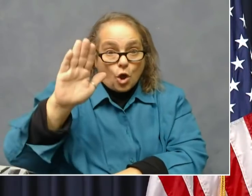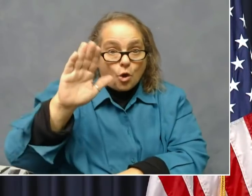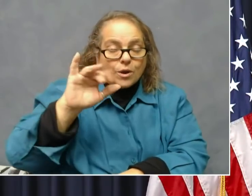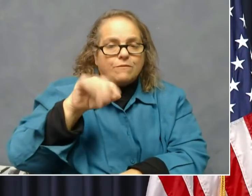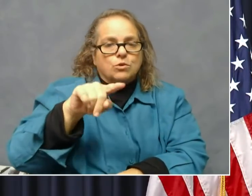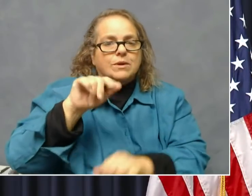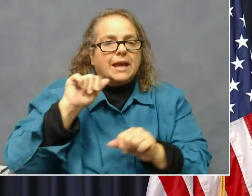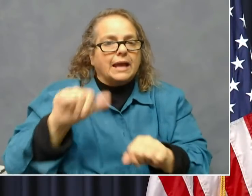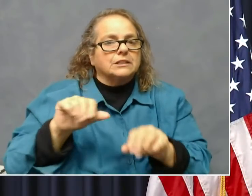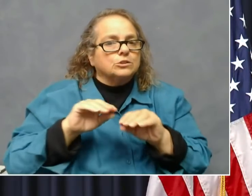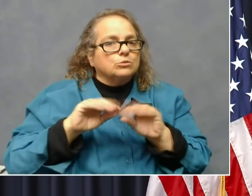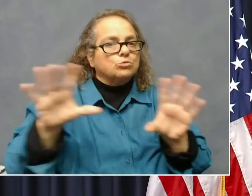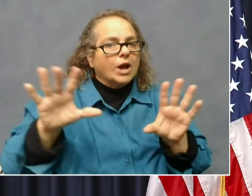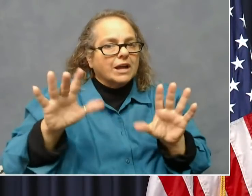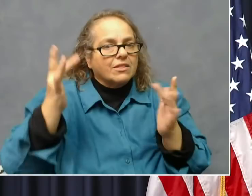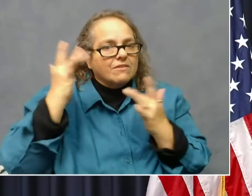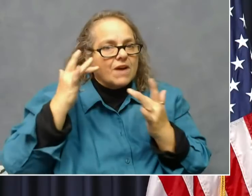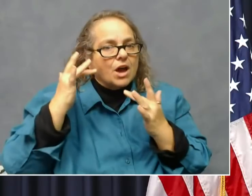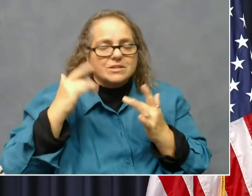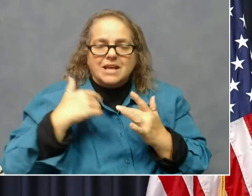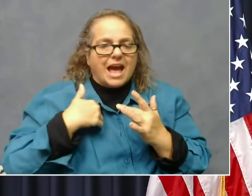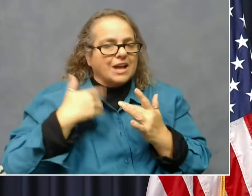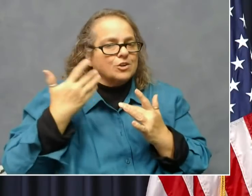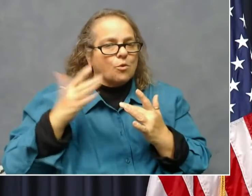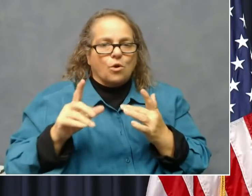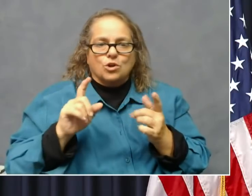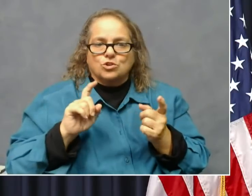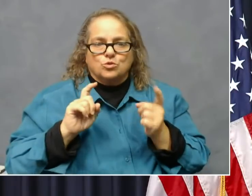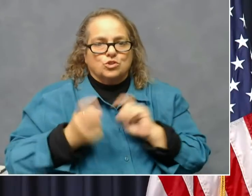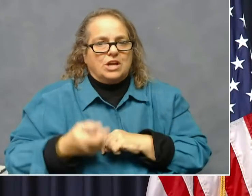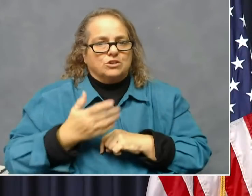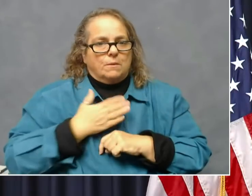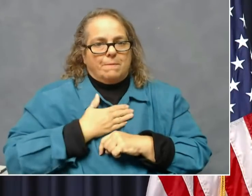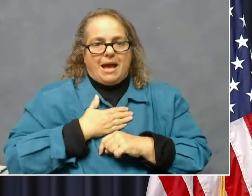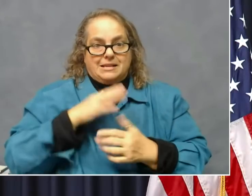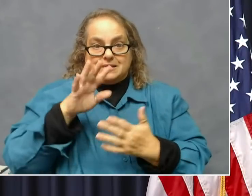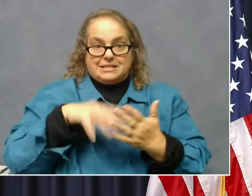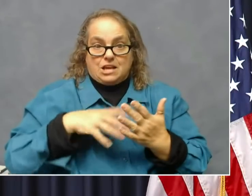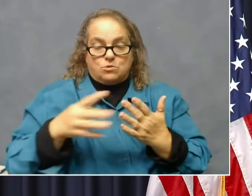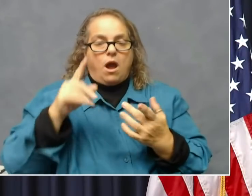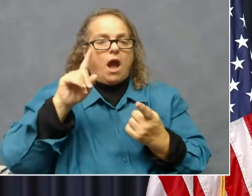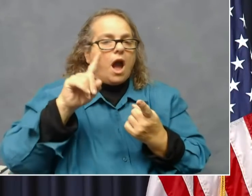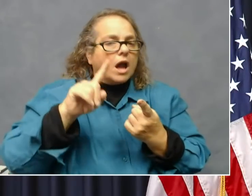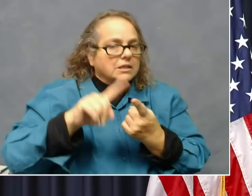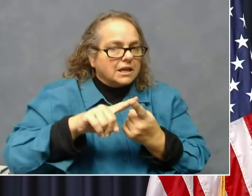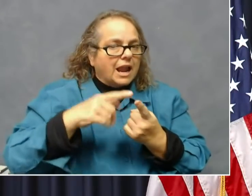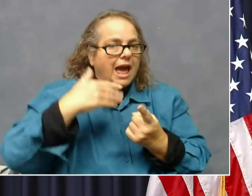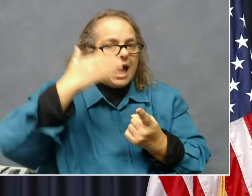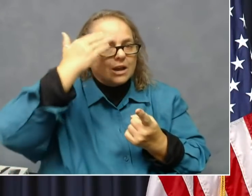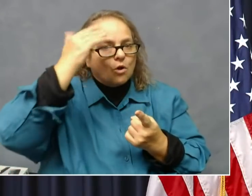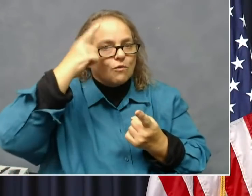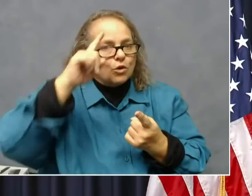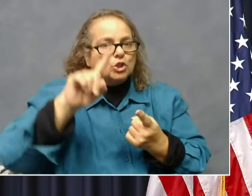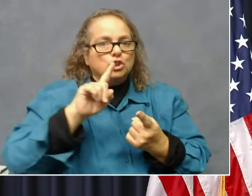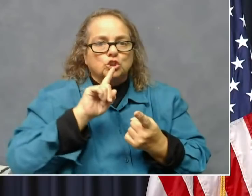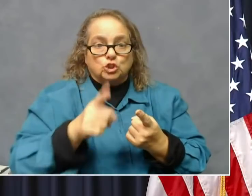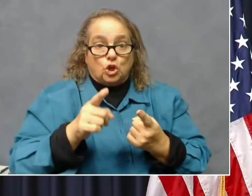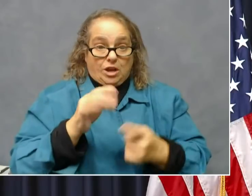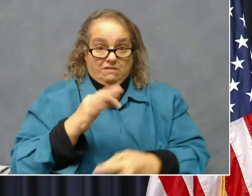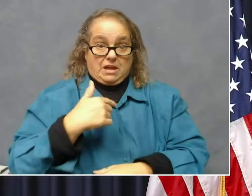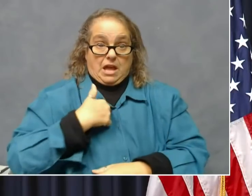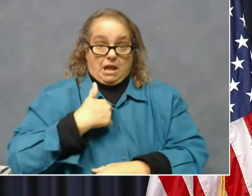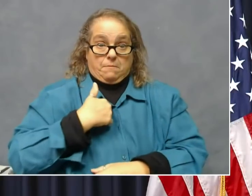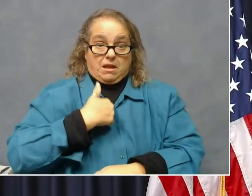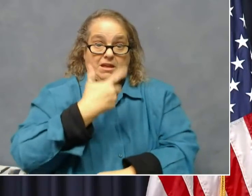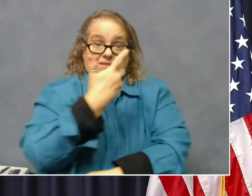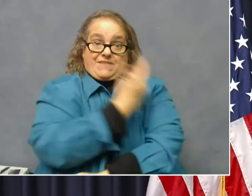And certainly I'm not going to adjust my schedule significantly until I know that if vaccinated, I won't be spreading